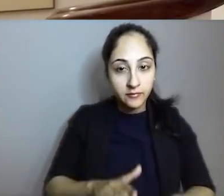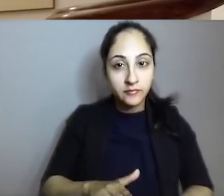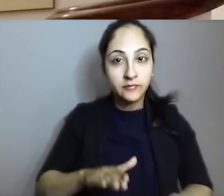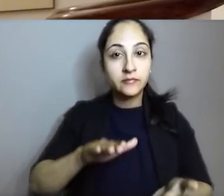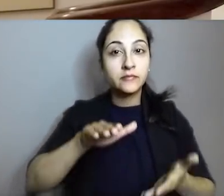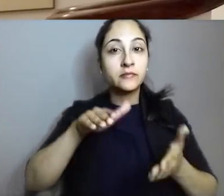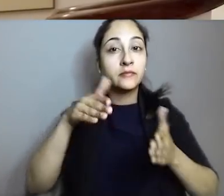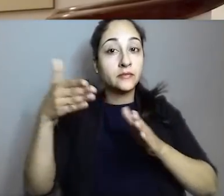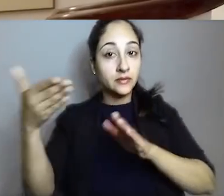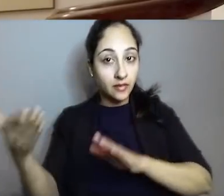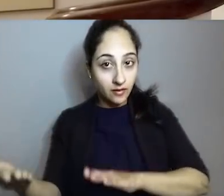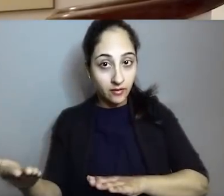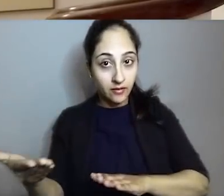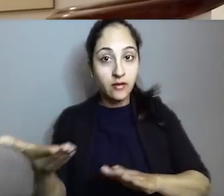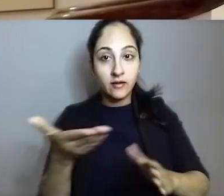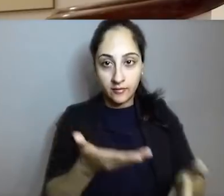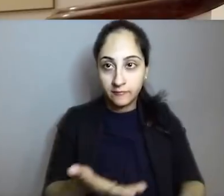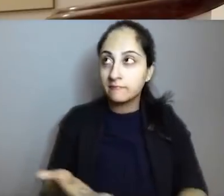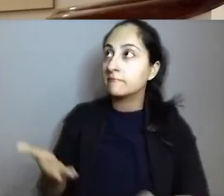Allah we will return.